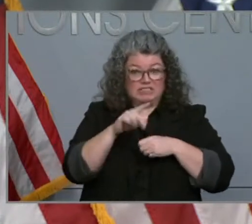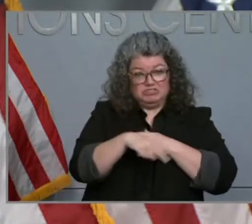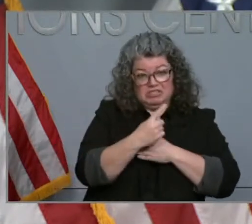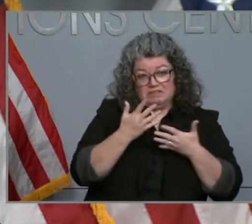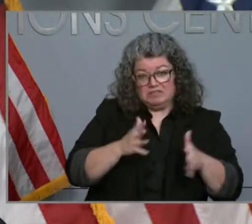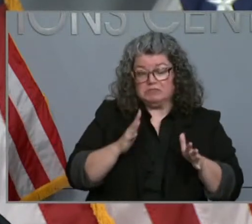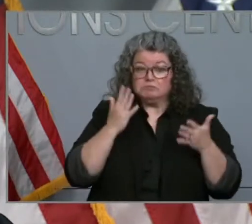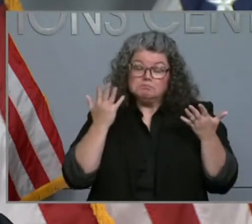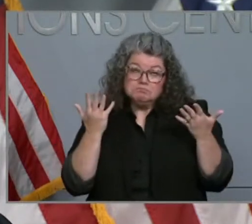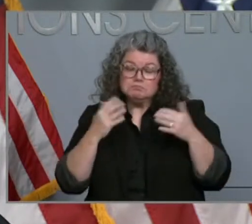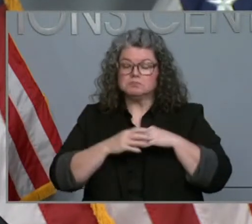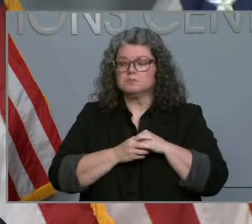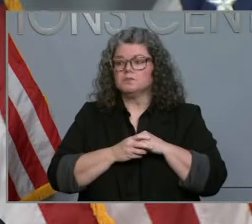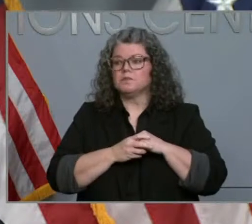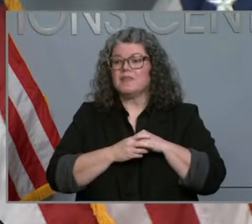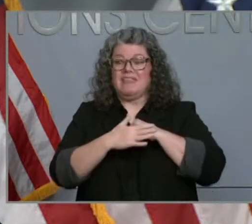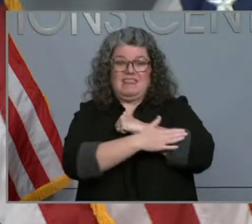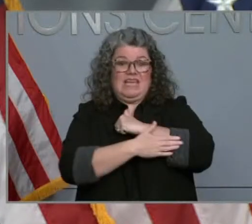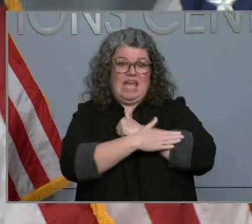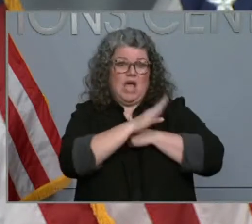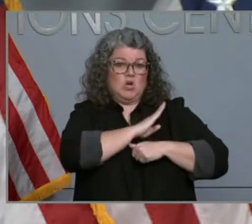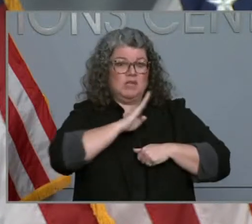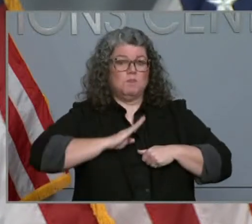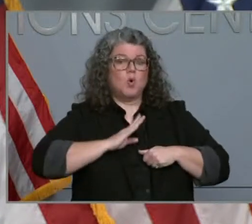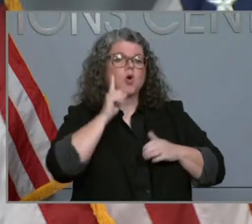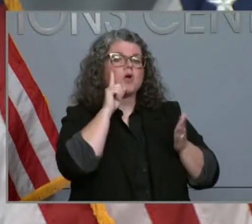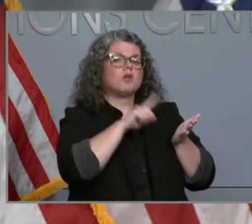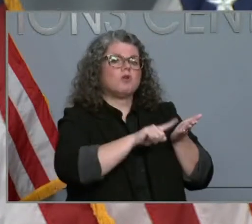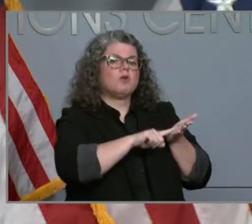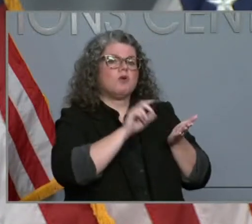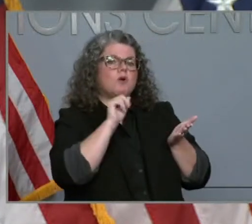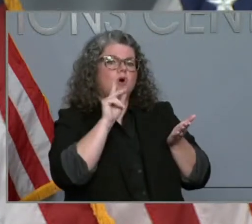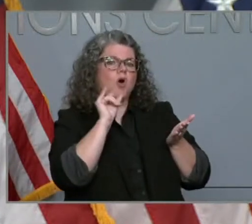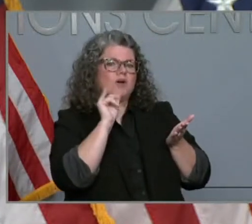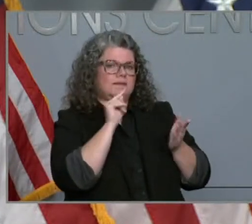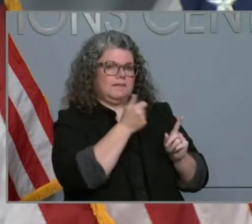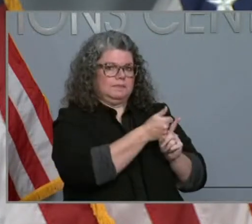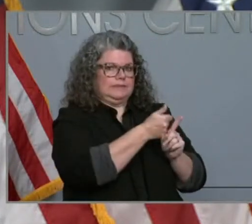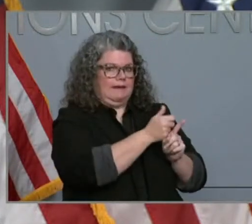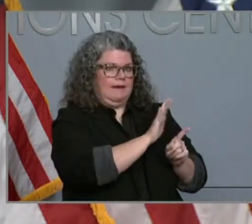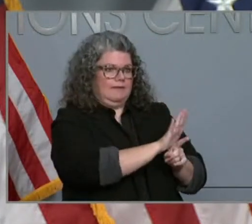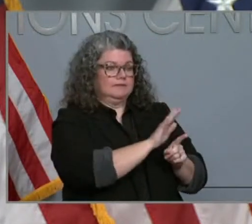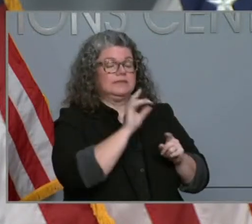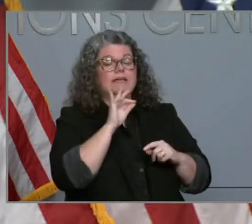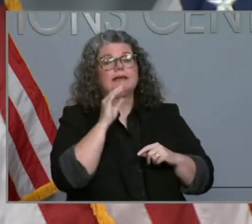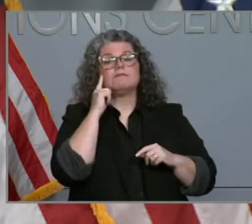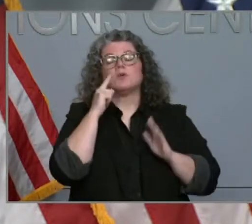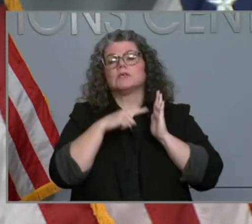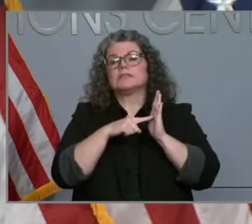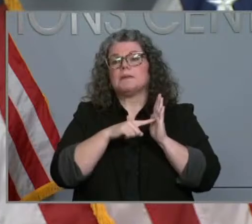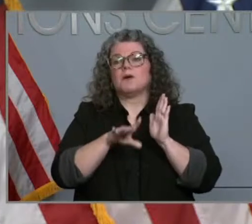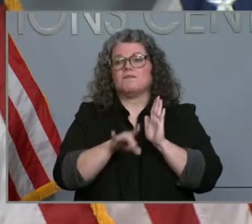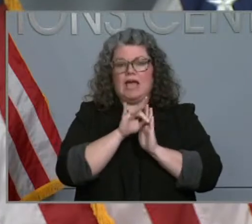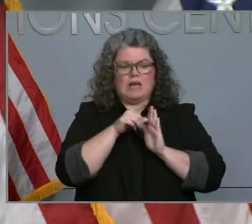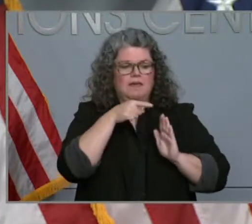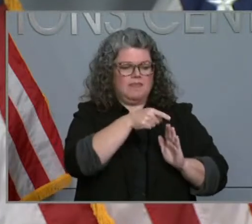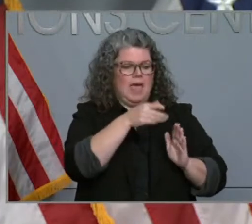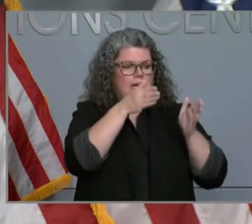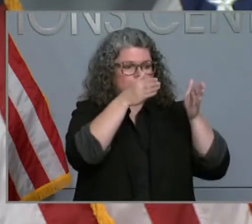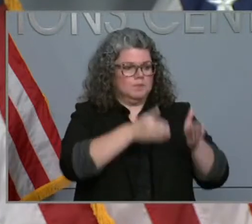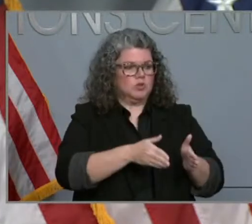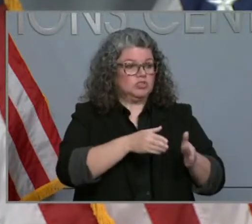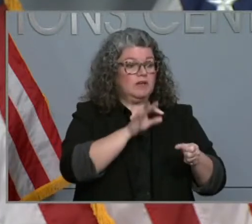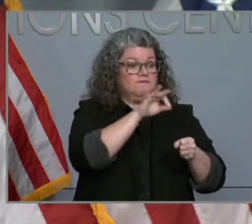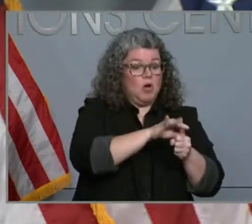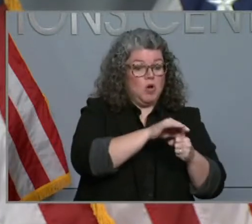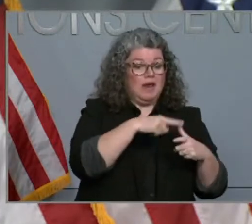The county boards of elections do their own audit of the eligibility of their voters, and so if they find out, for example, that a voter cast a vote and then died, or